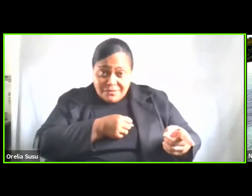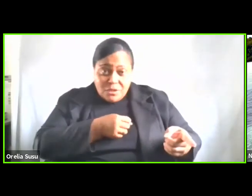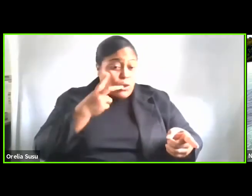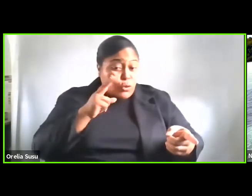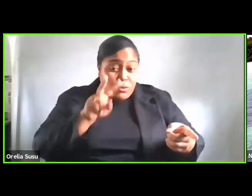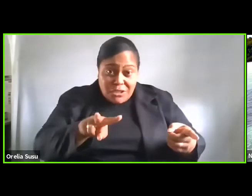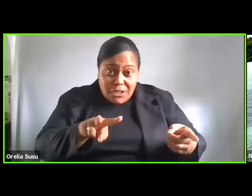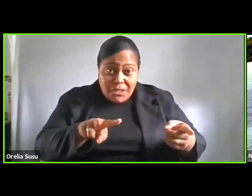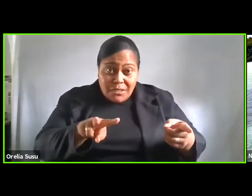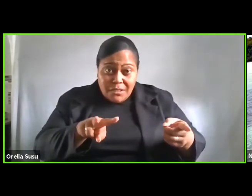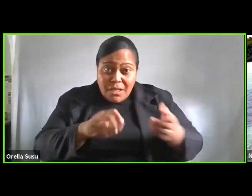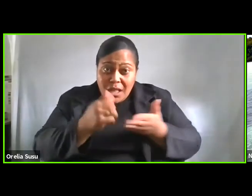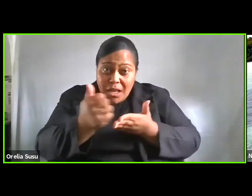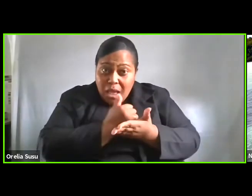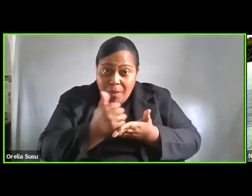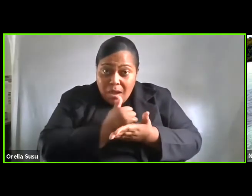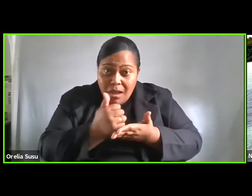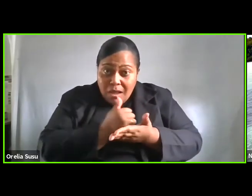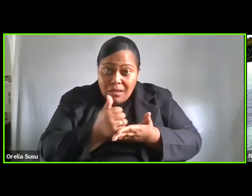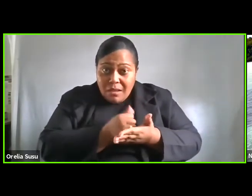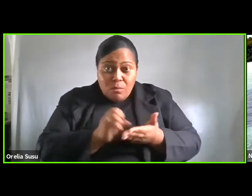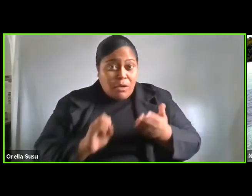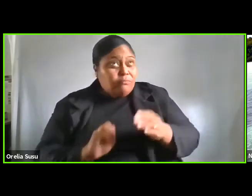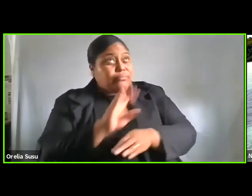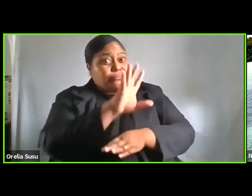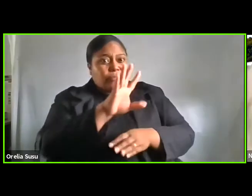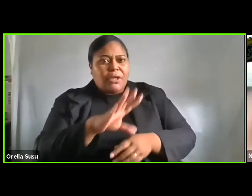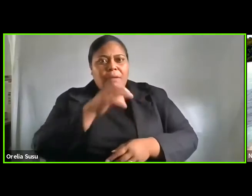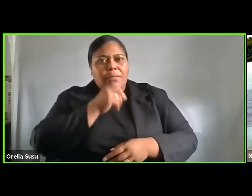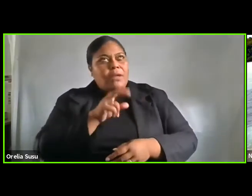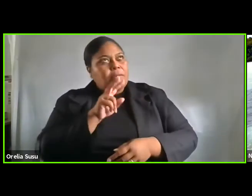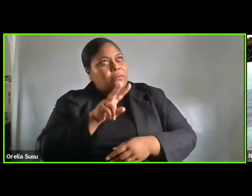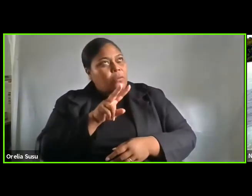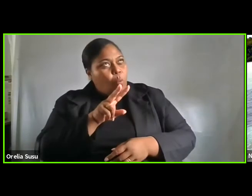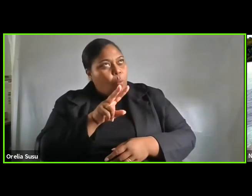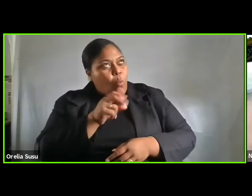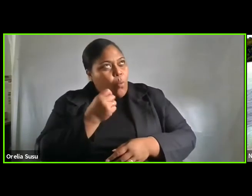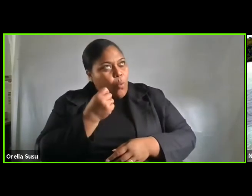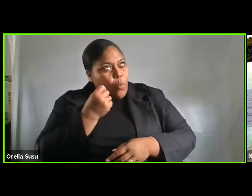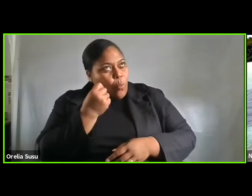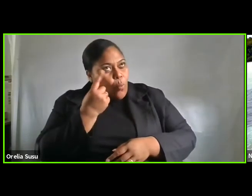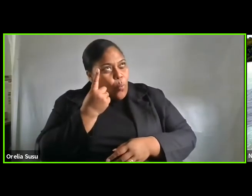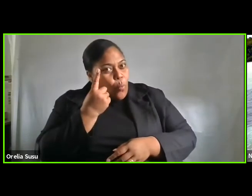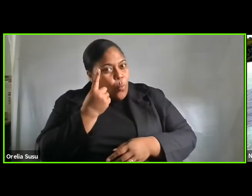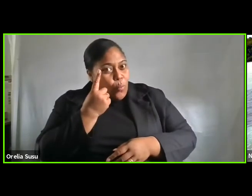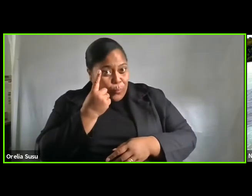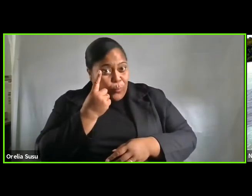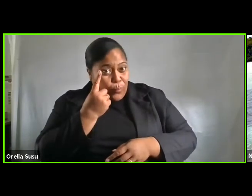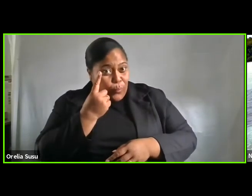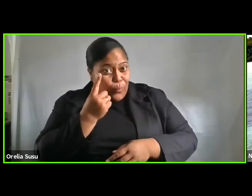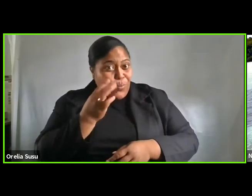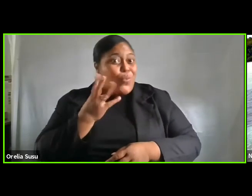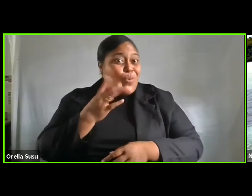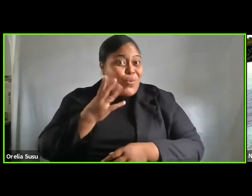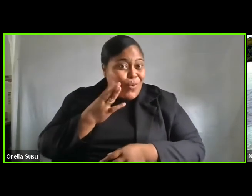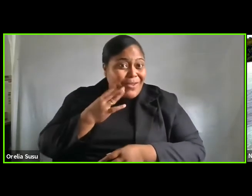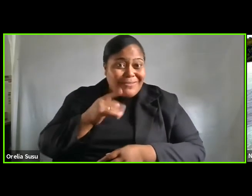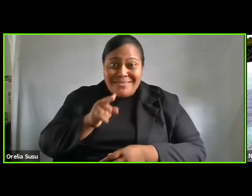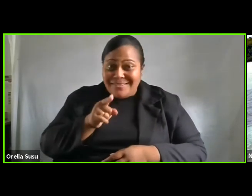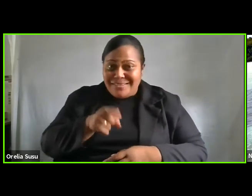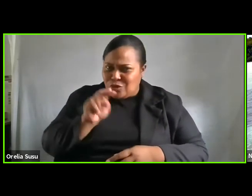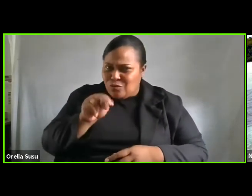suddenly you see faces start to change and if you don't enter the pain and the anger and you have a frank and honest